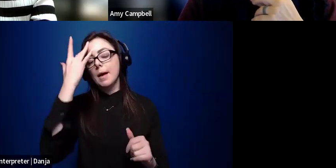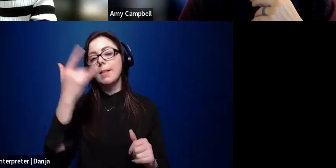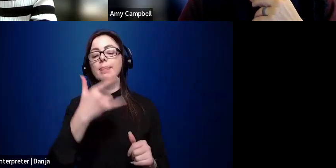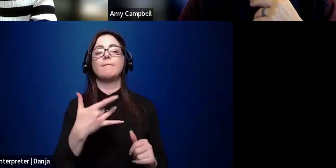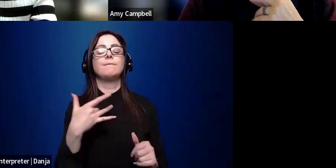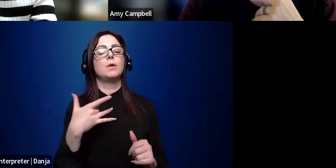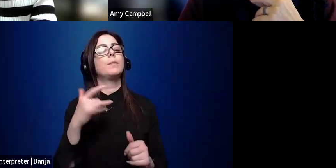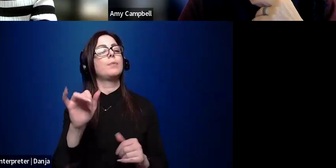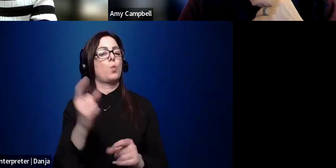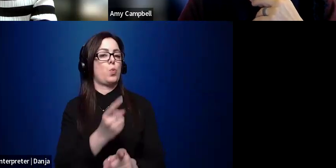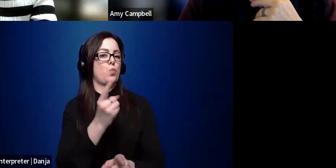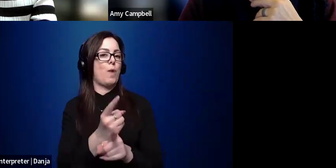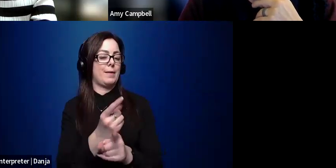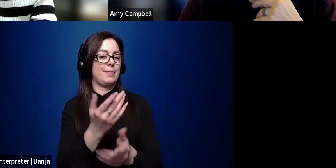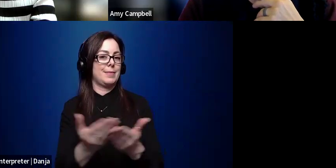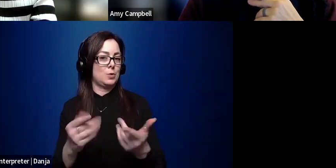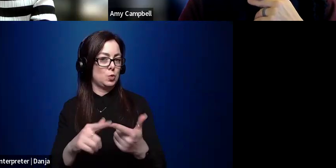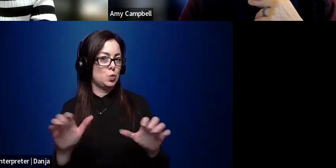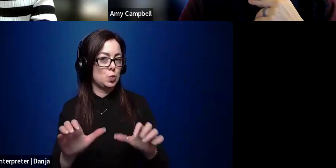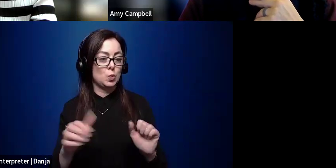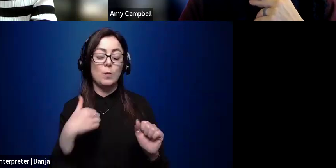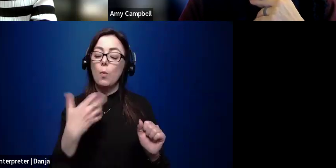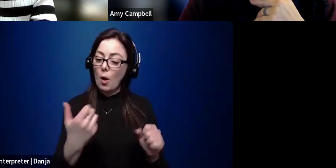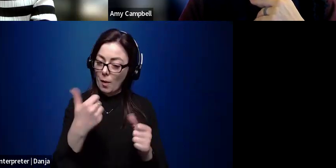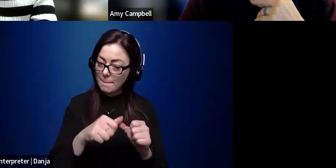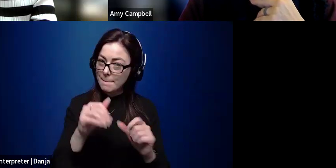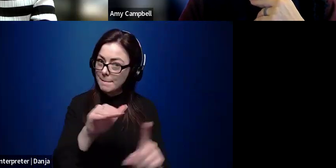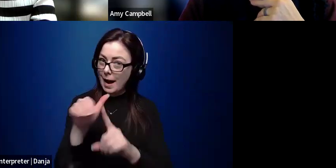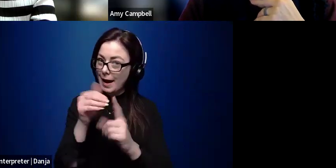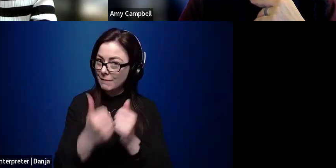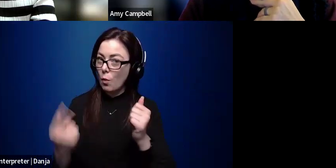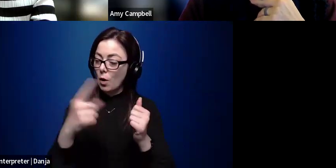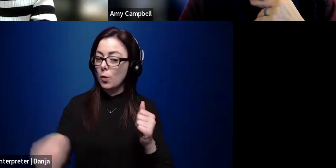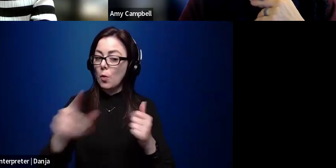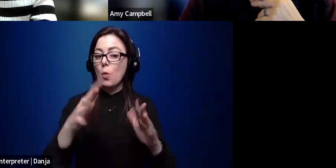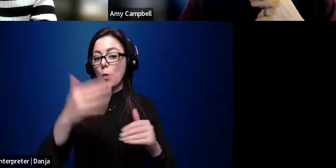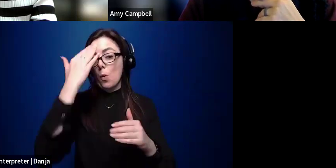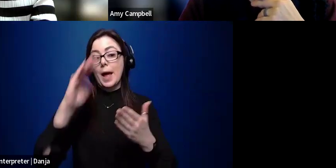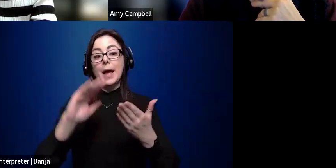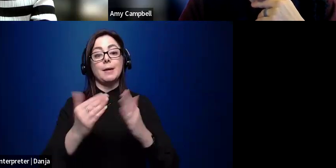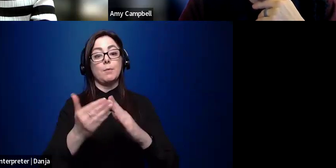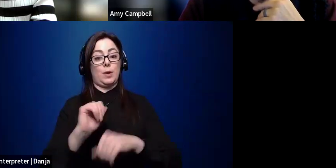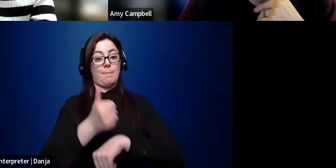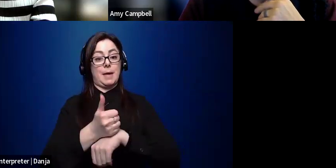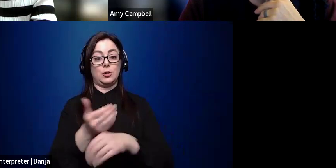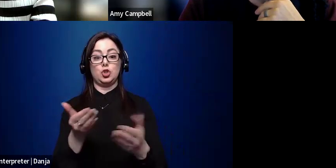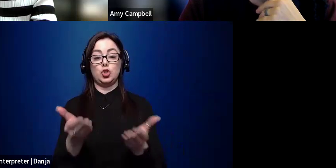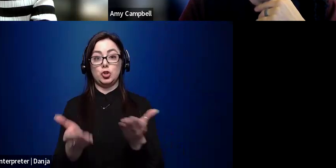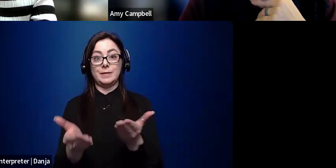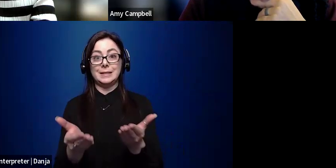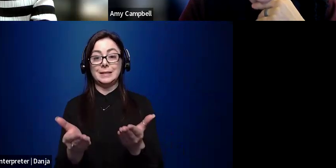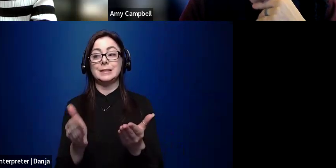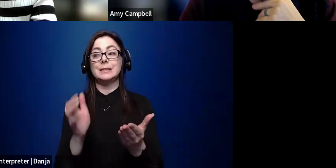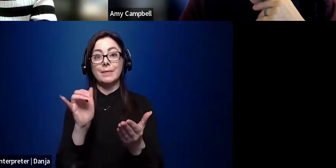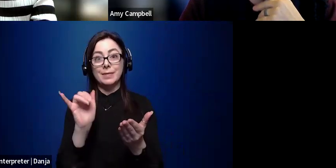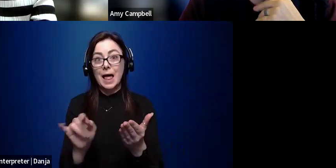And we want to remind everybody, I think everybody on this call knows that community-based services are the things that keep people